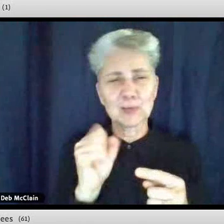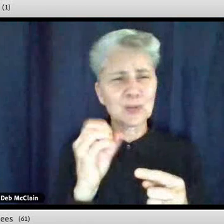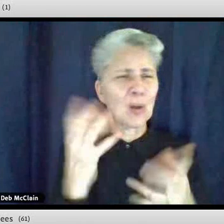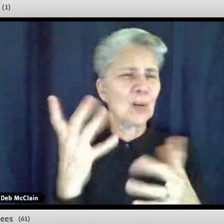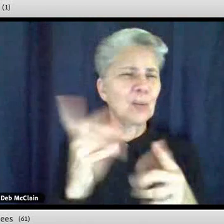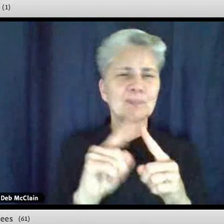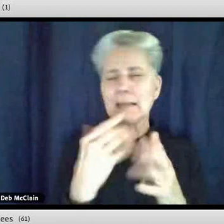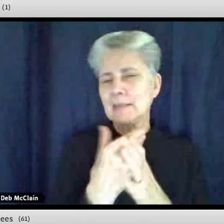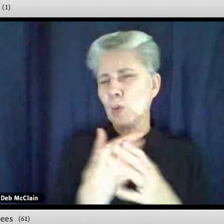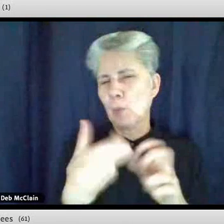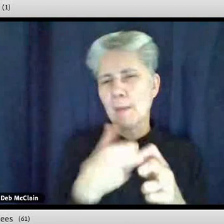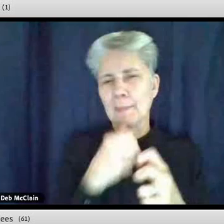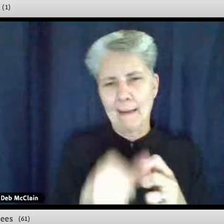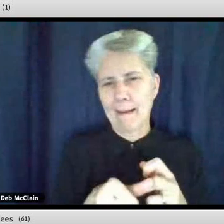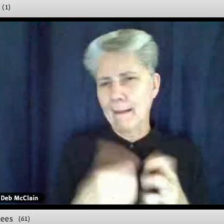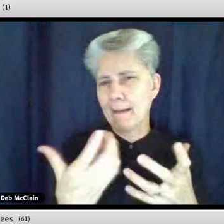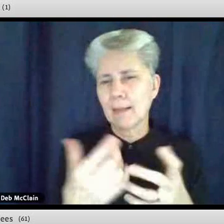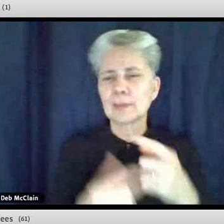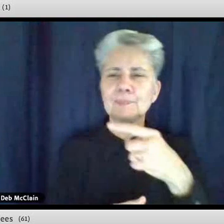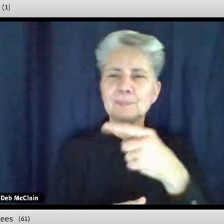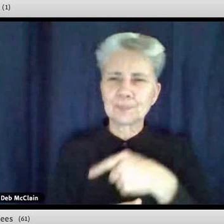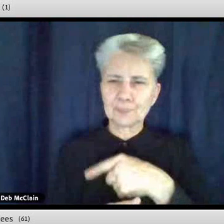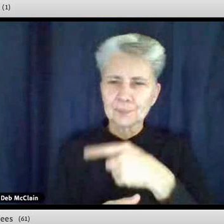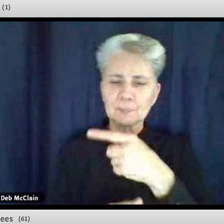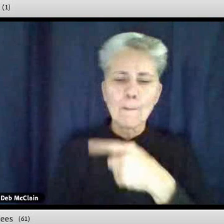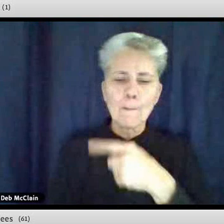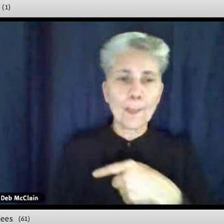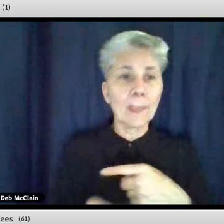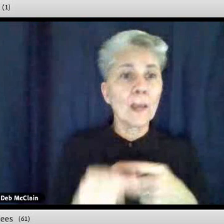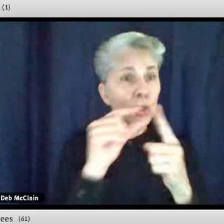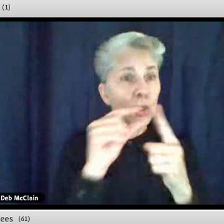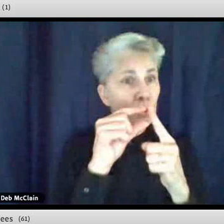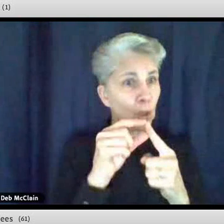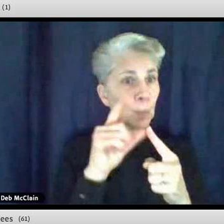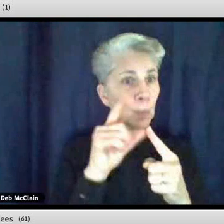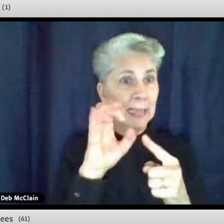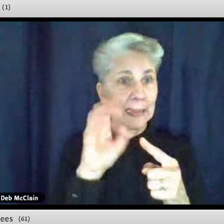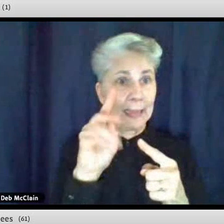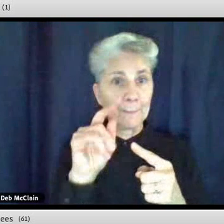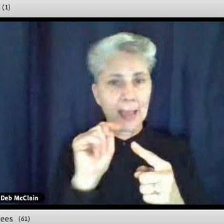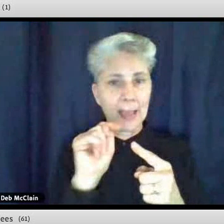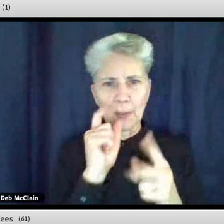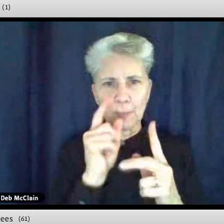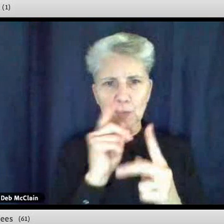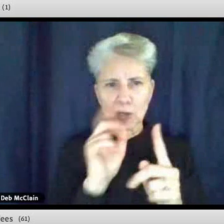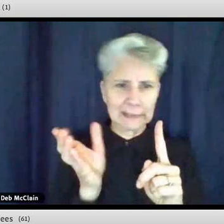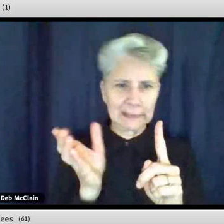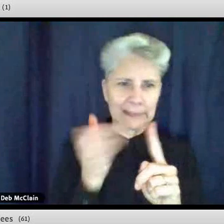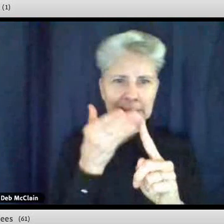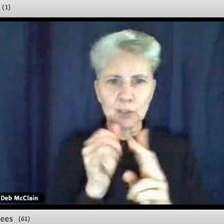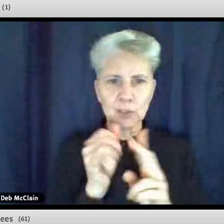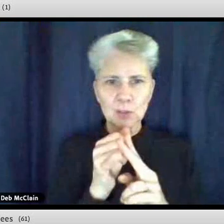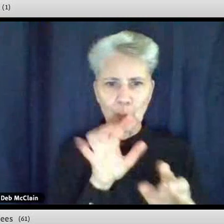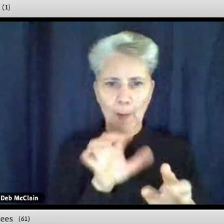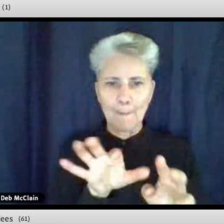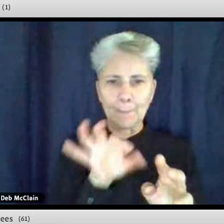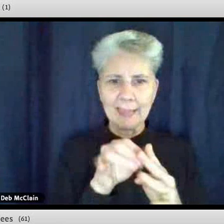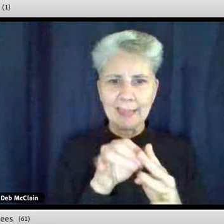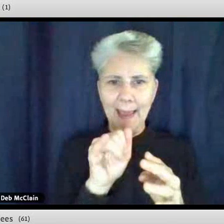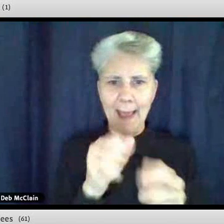Antony, up to recent Pizzagate. So it's not a new problem. There's some terms here that you've probably